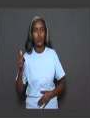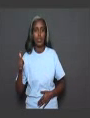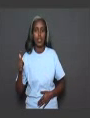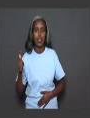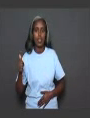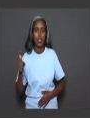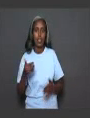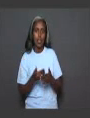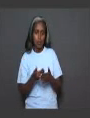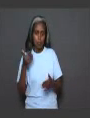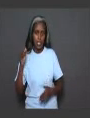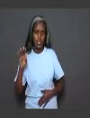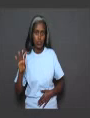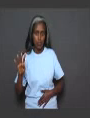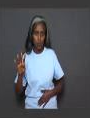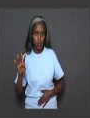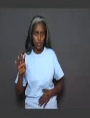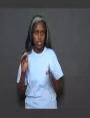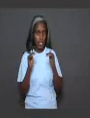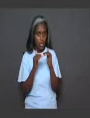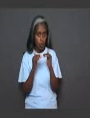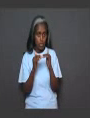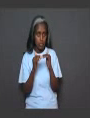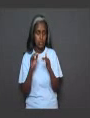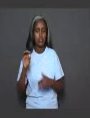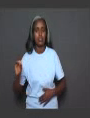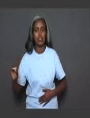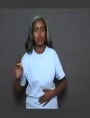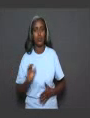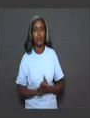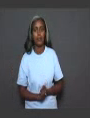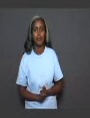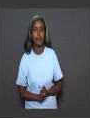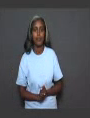2a minus 4 equals 0.